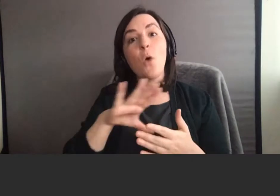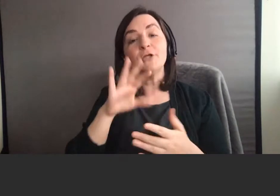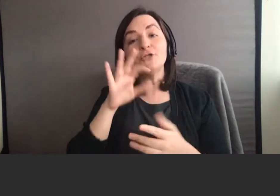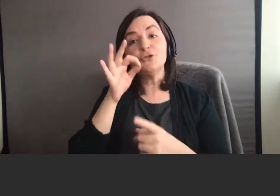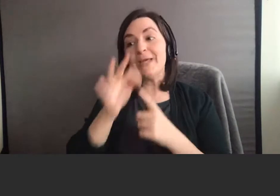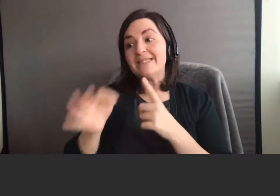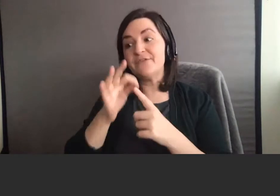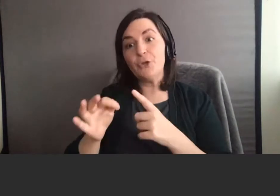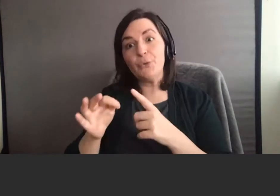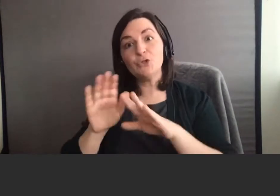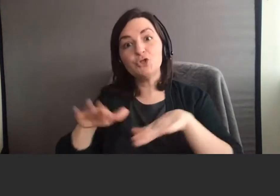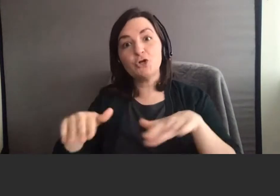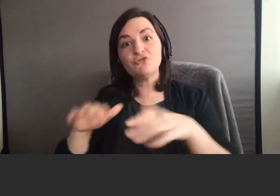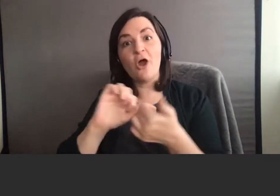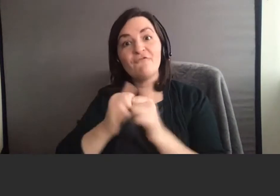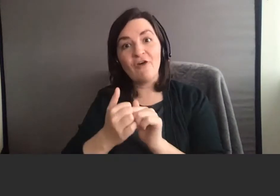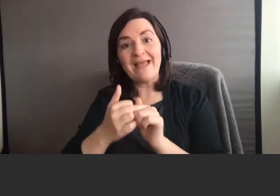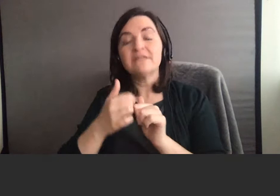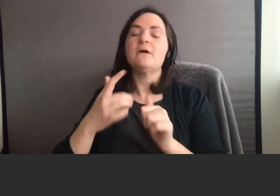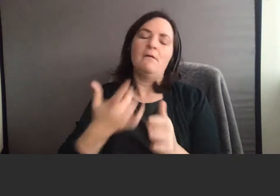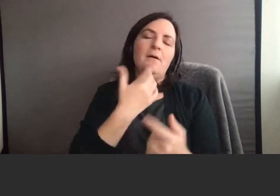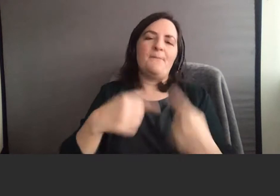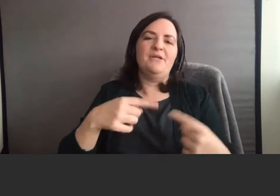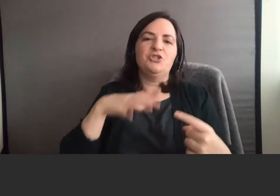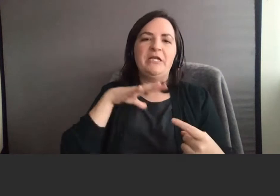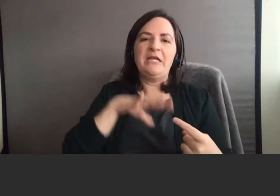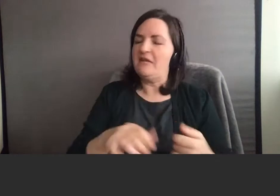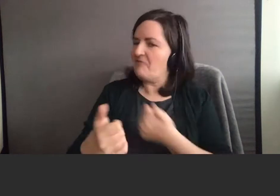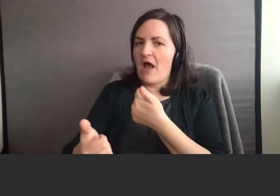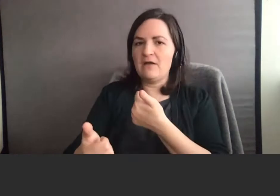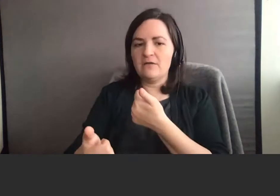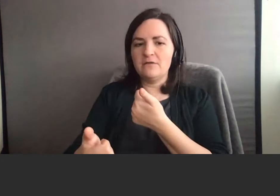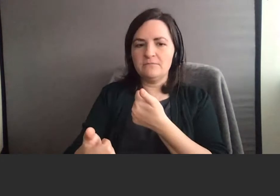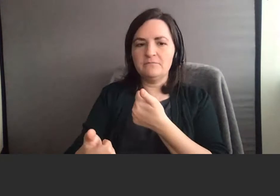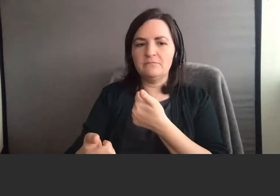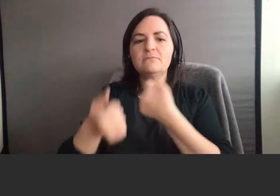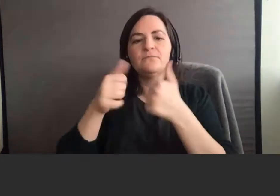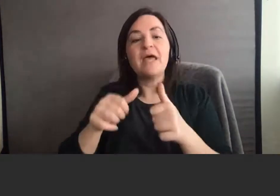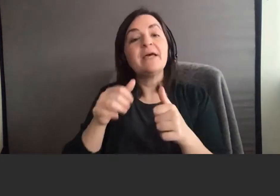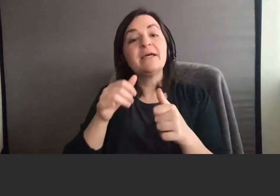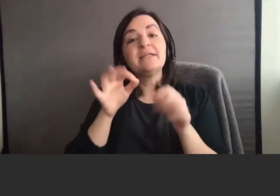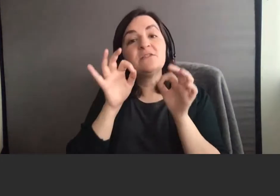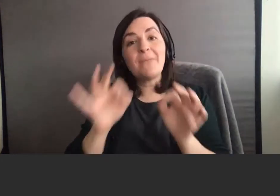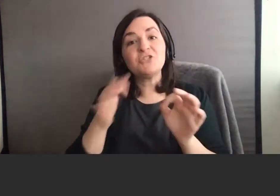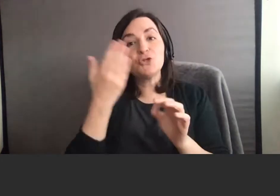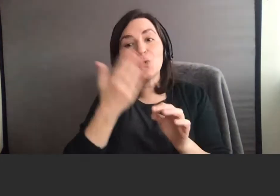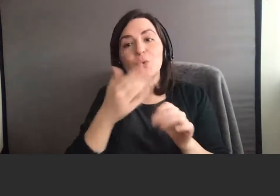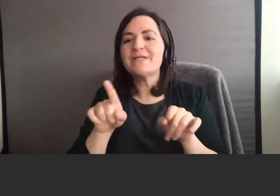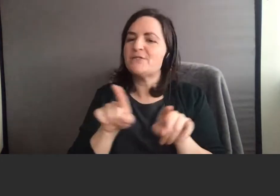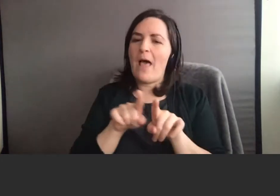wanted to interview teachers from special schools. Is that okay for me to do? So if I am yeah, of course. Yeah, make contact with